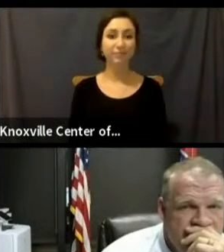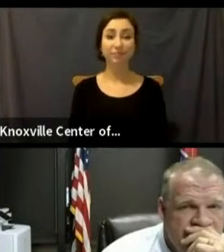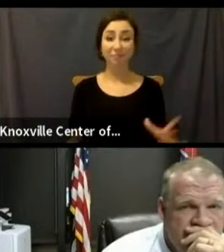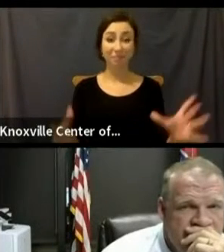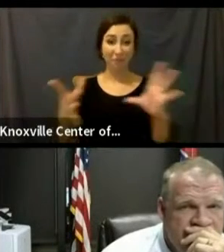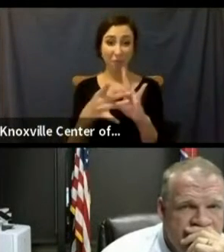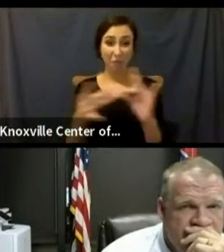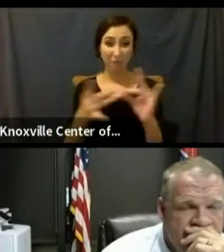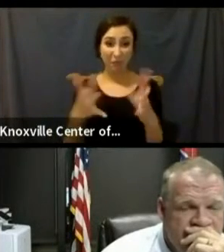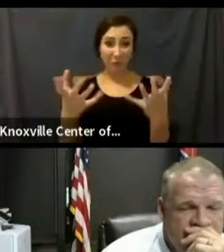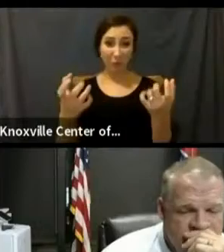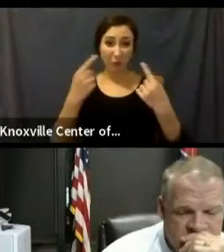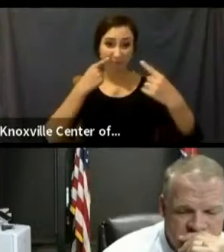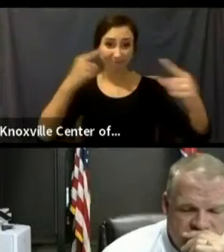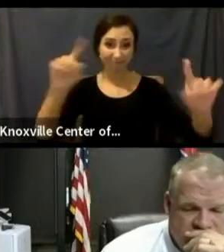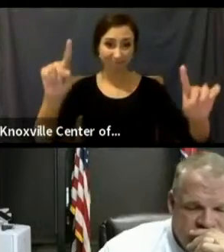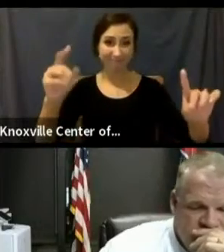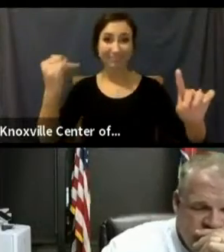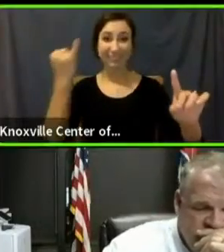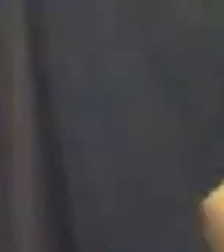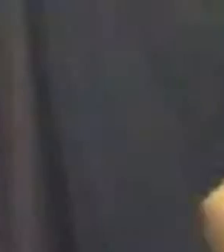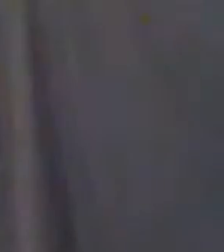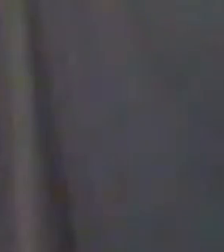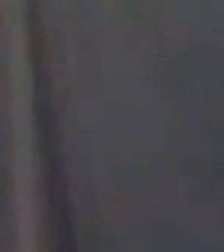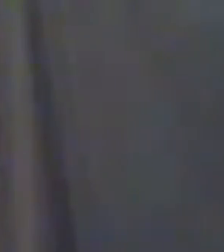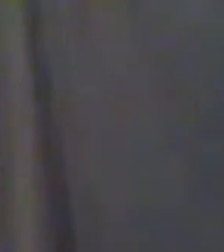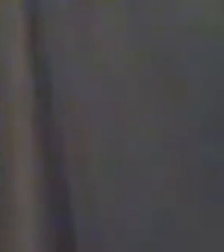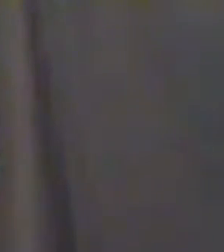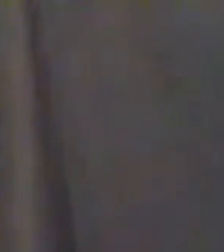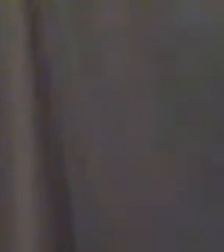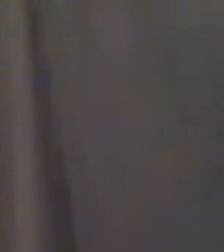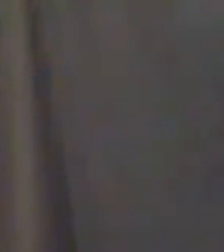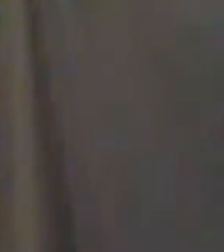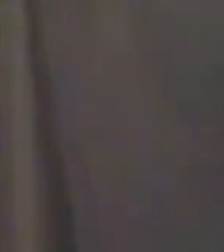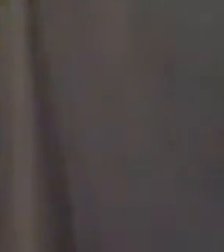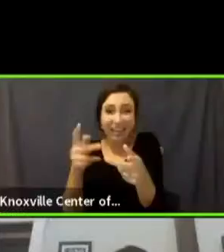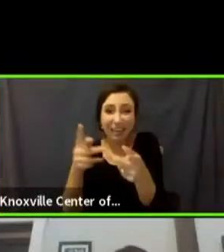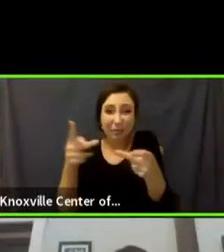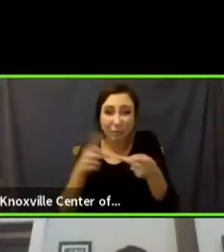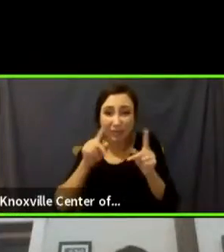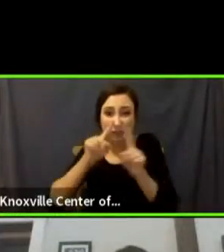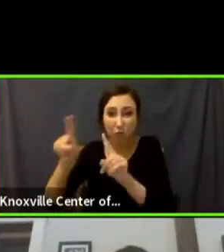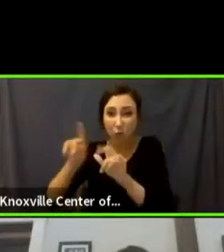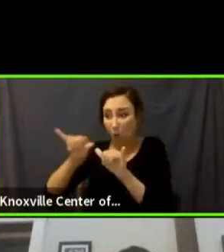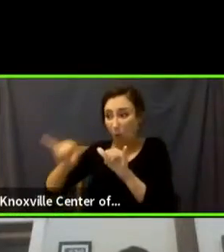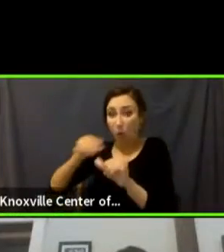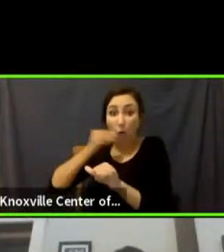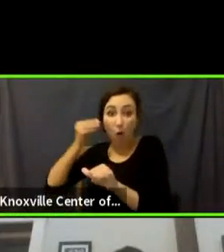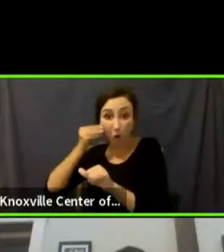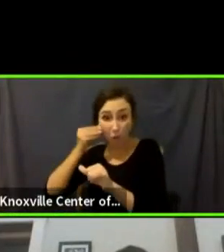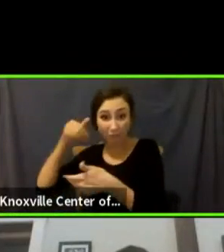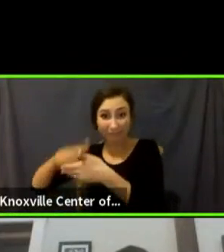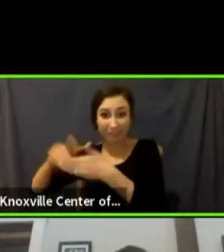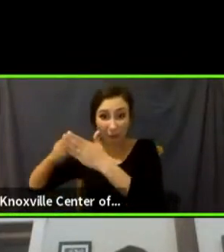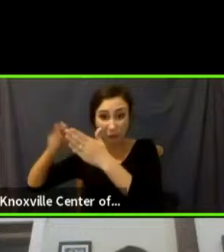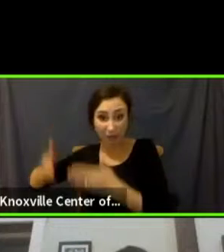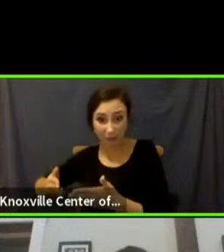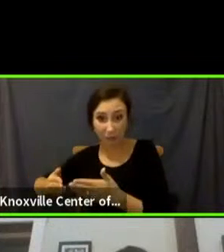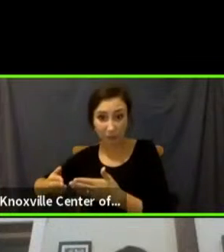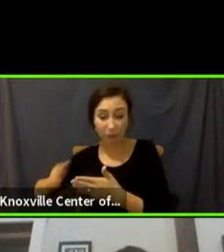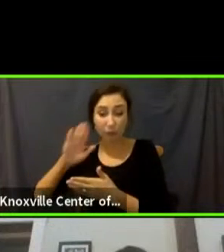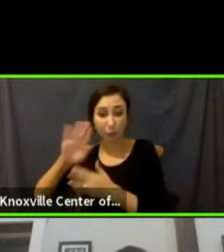safest at home. The safest place to be is with your household and at home, and